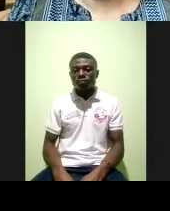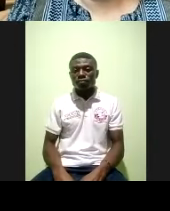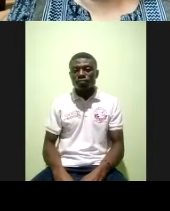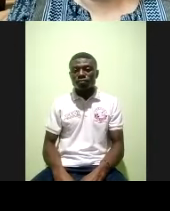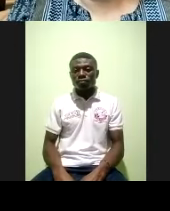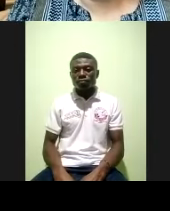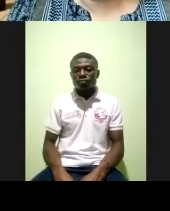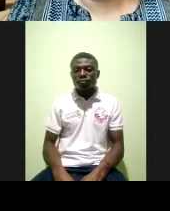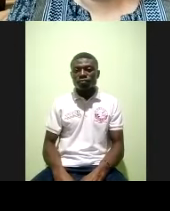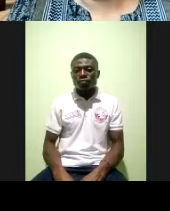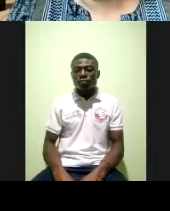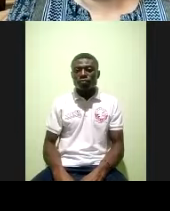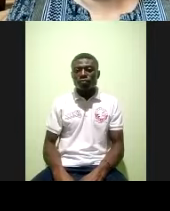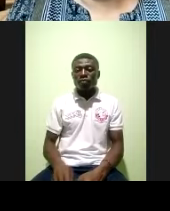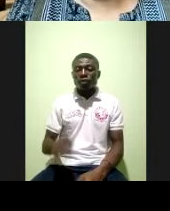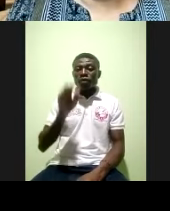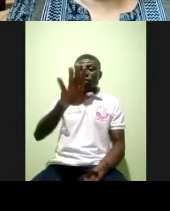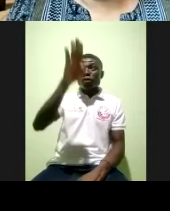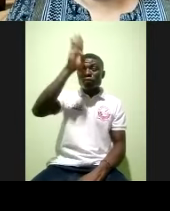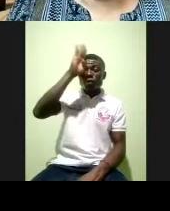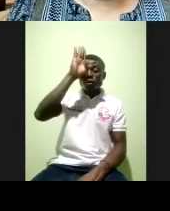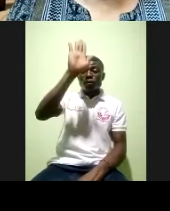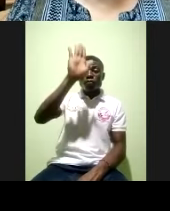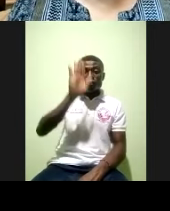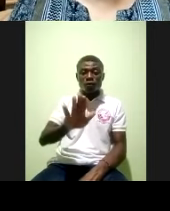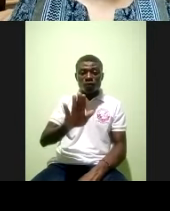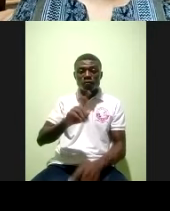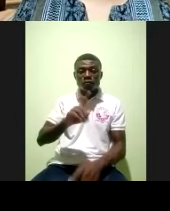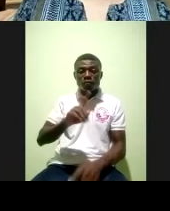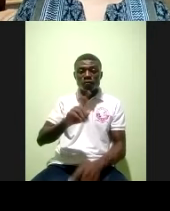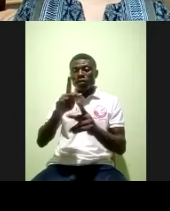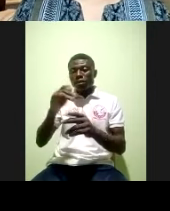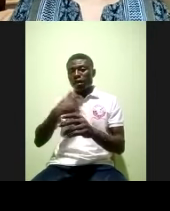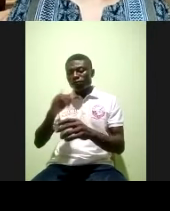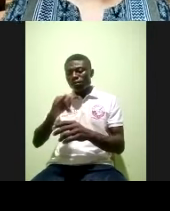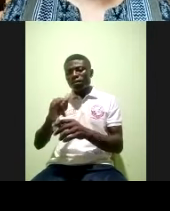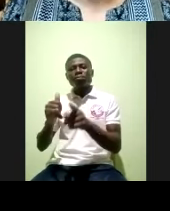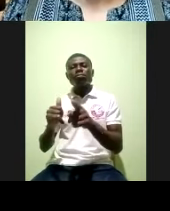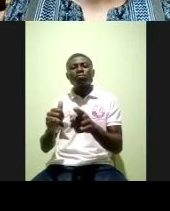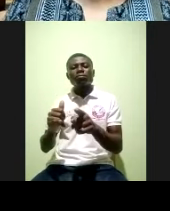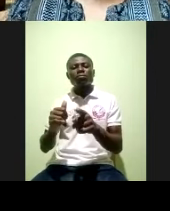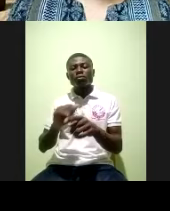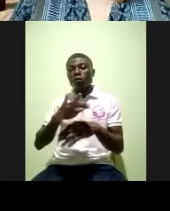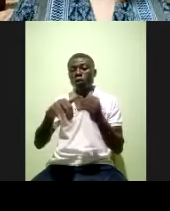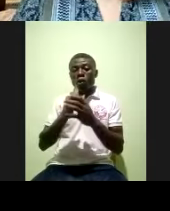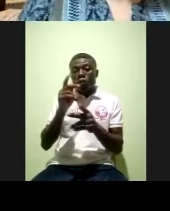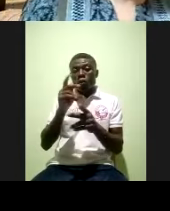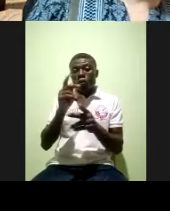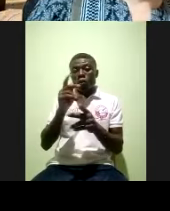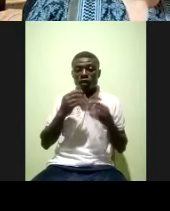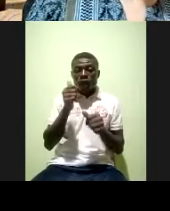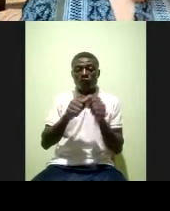Your brain is amazing, and nobody else has one quite like it. Although everybody's brain looks the